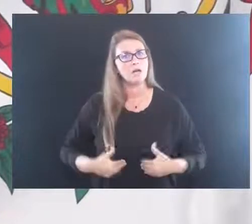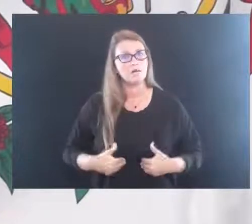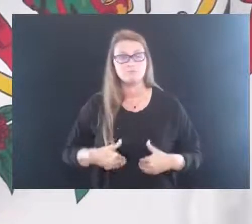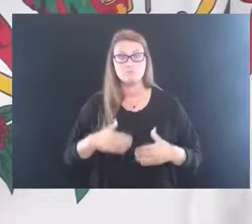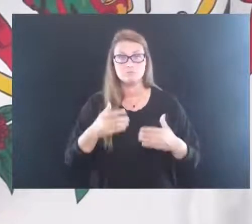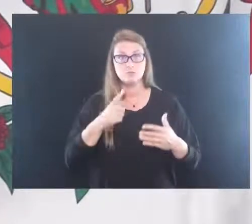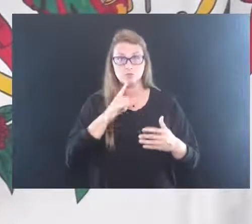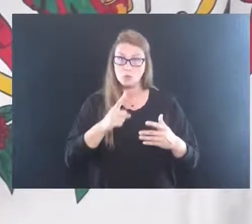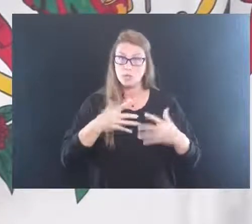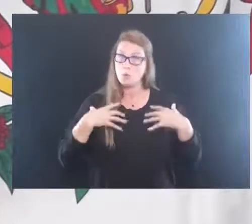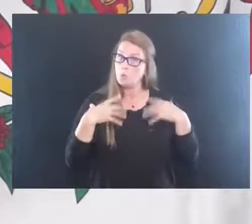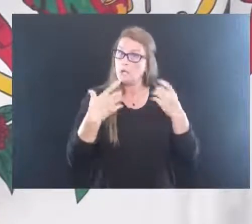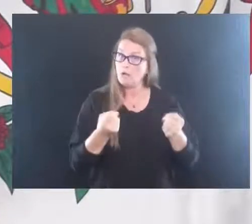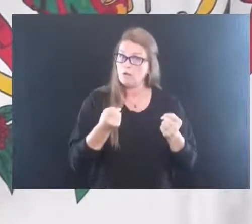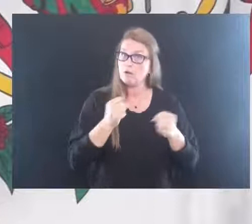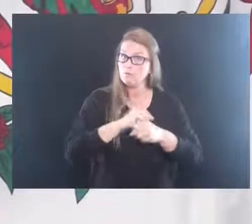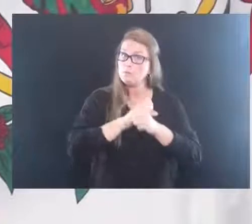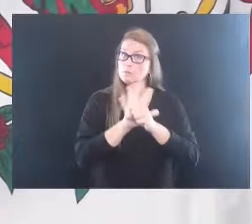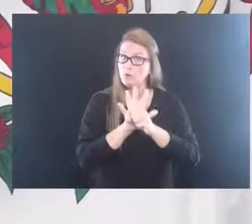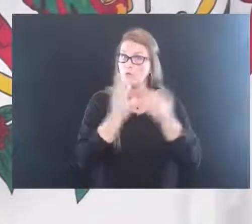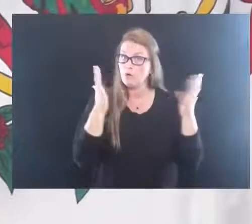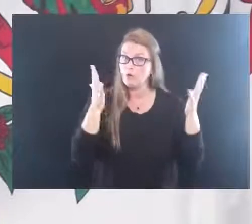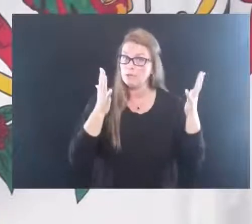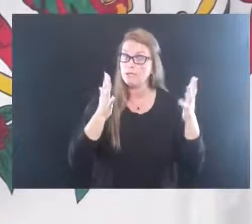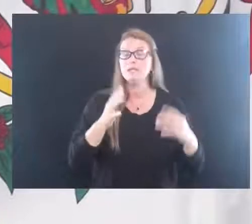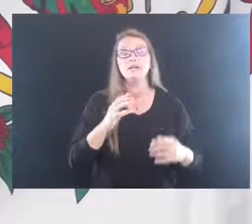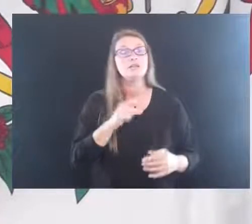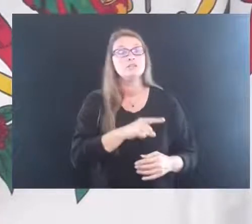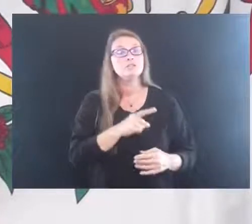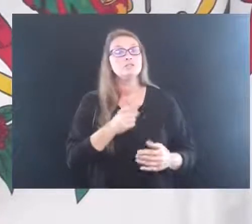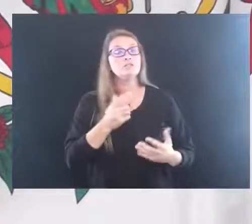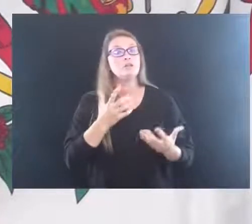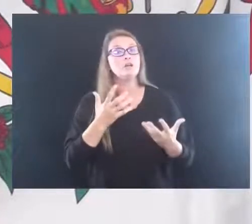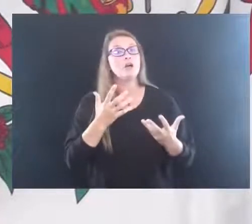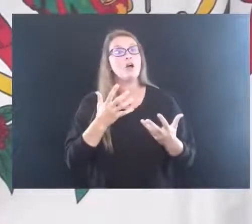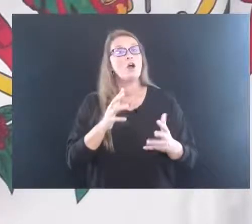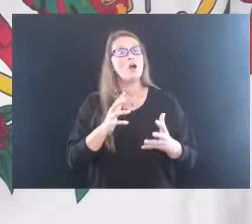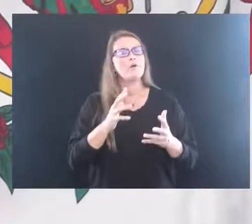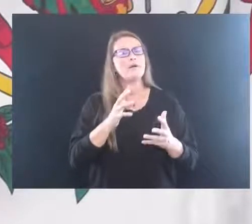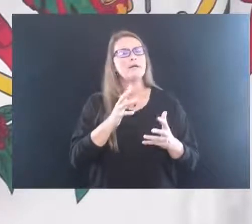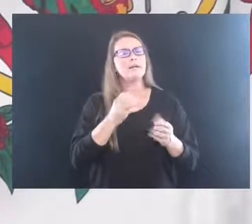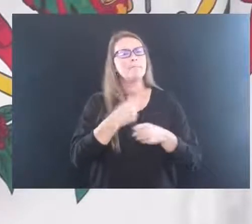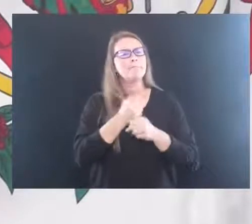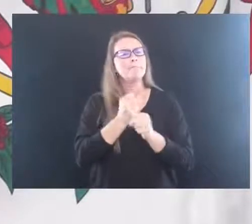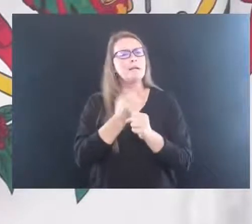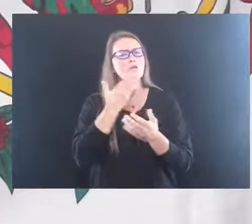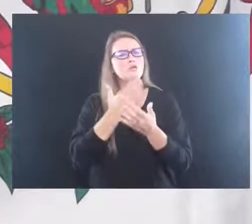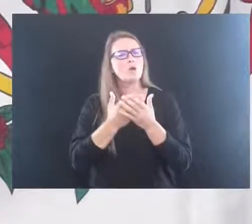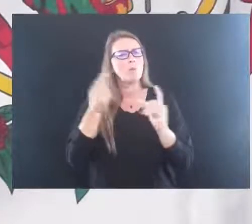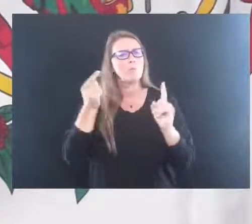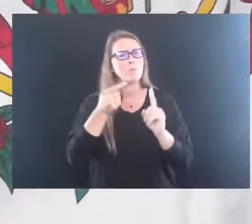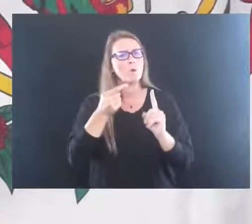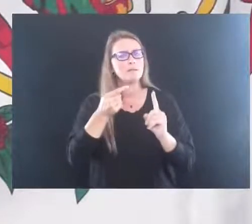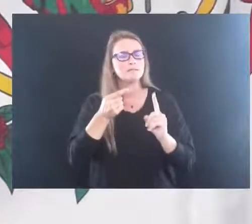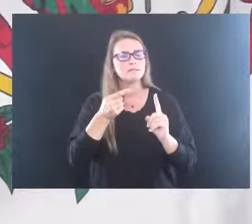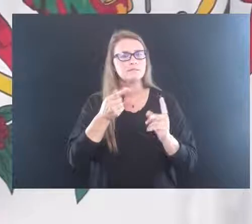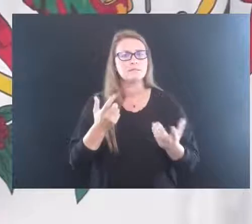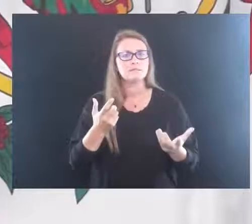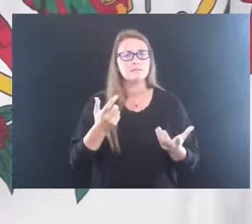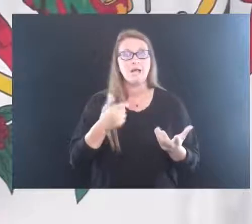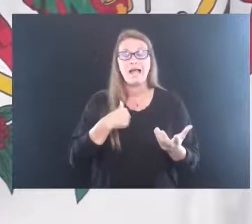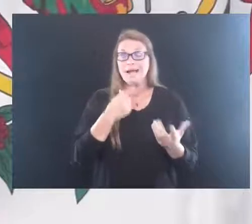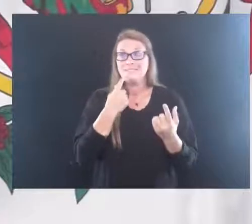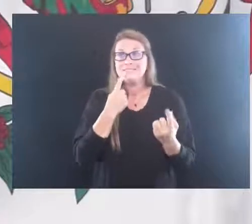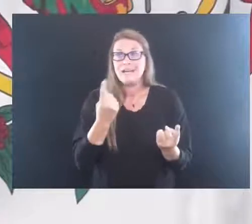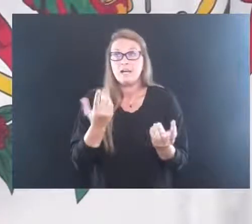COVID, and with all that, she expresses a lot of really good points, and that is just what I've said over and over and